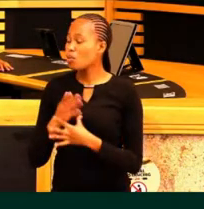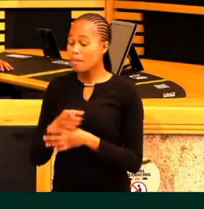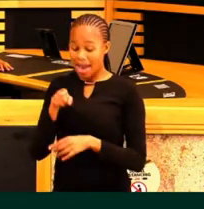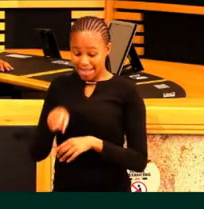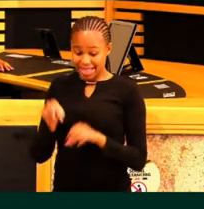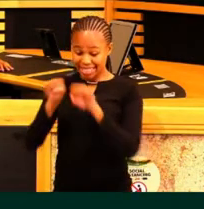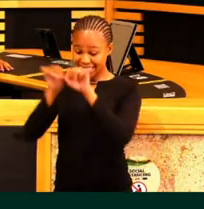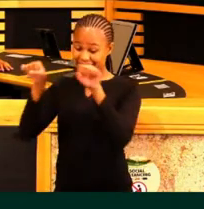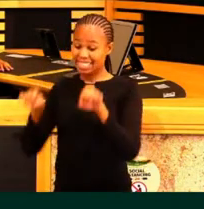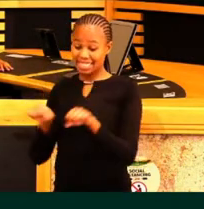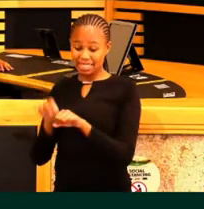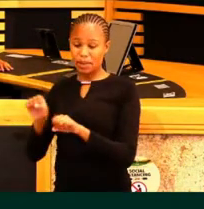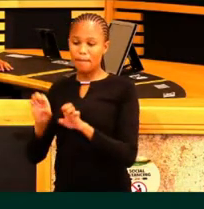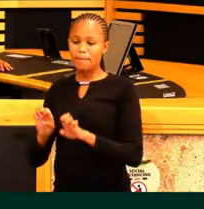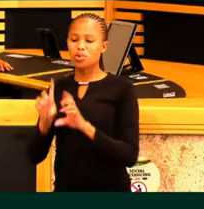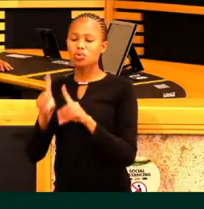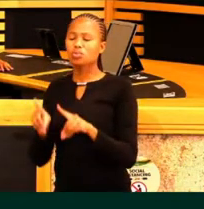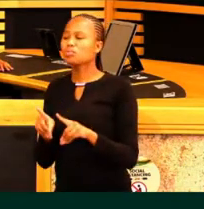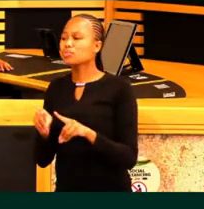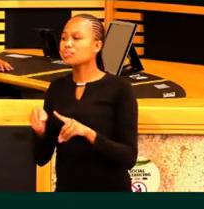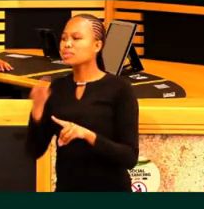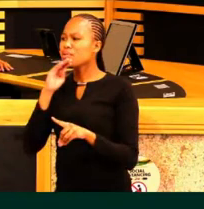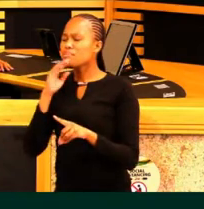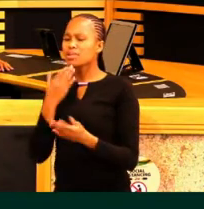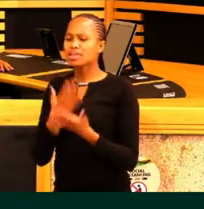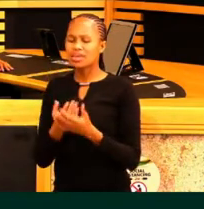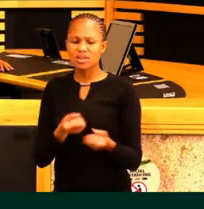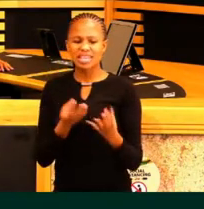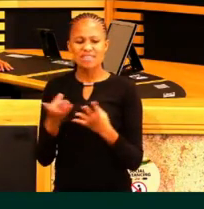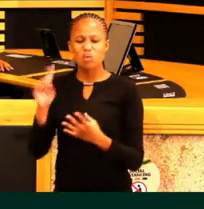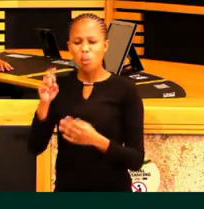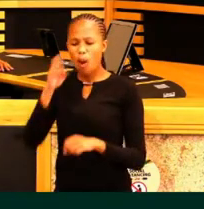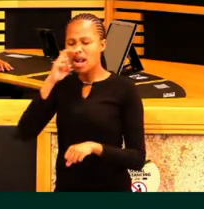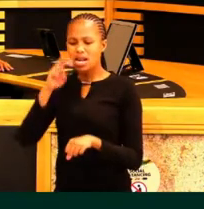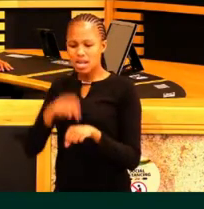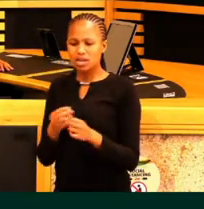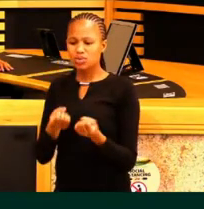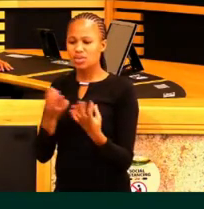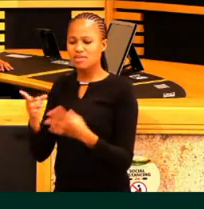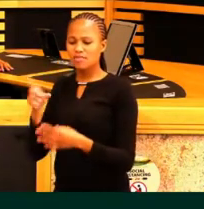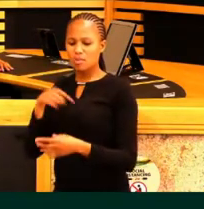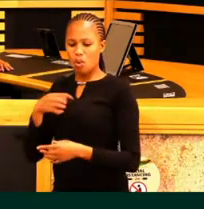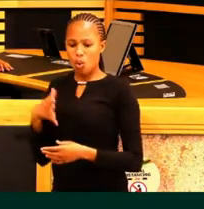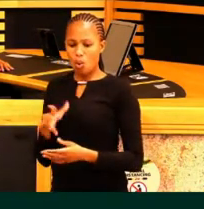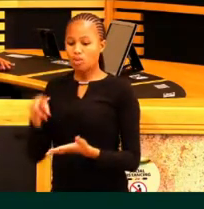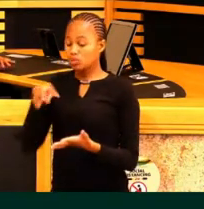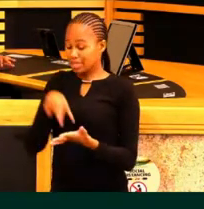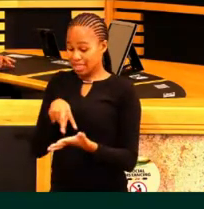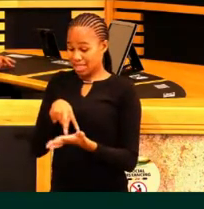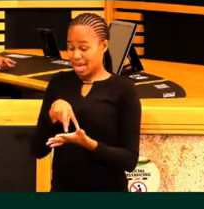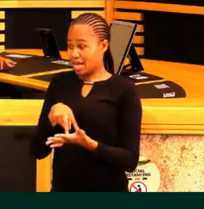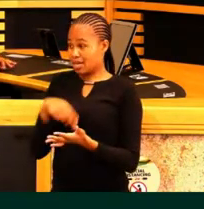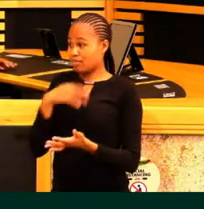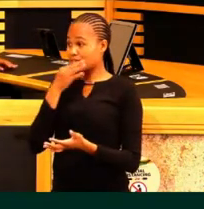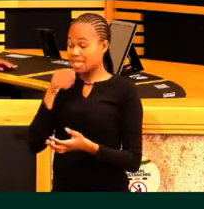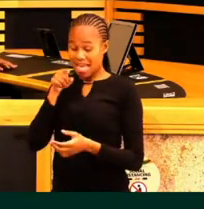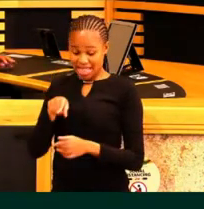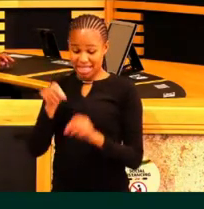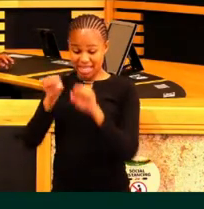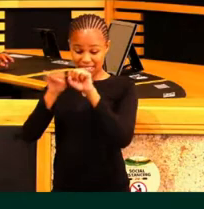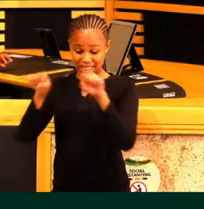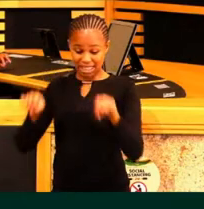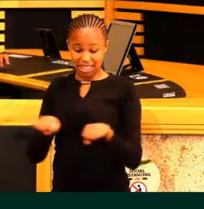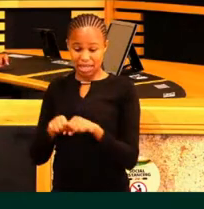education is it meant to produce what it is producing because I want to stand them and say this system a